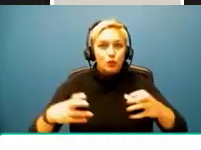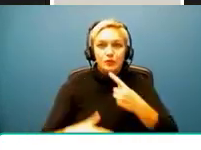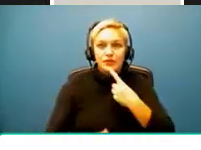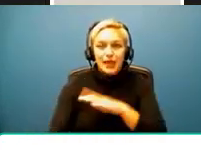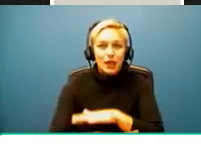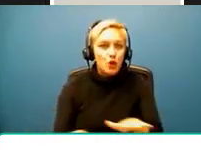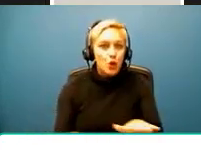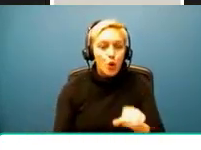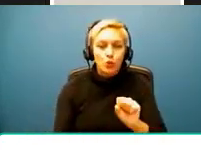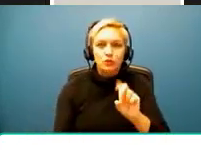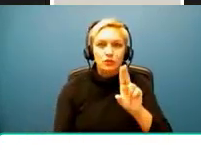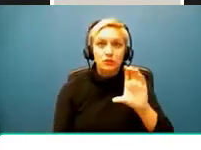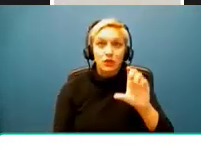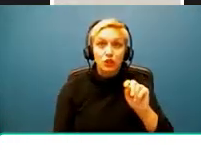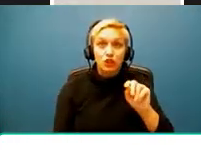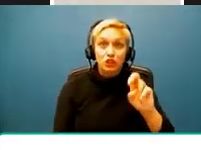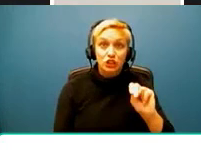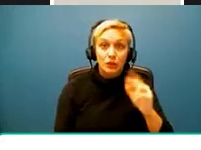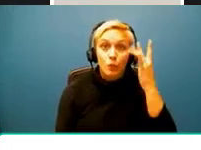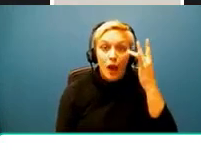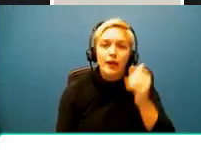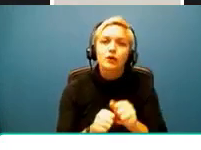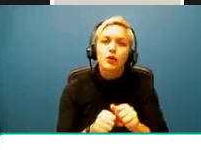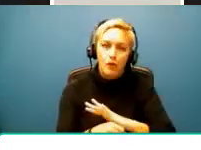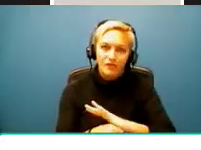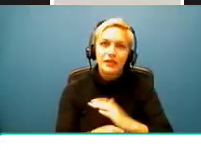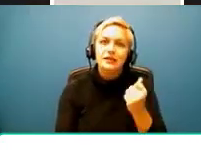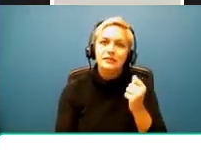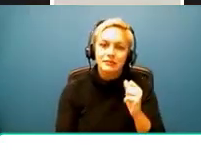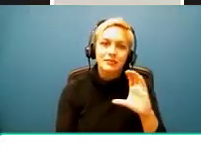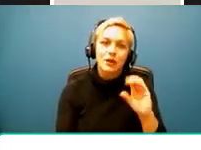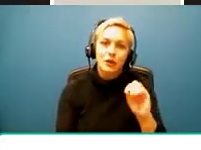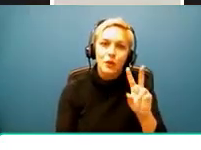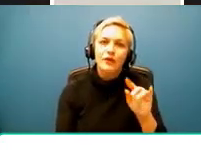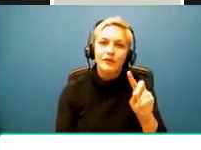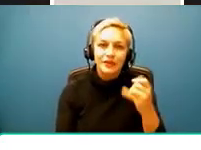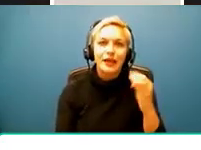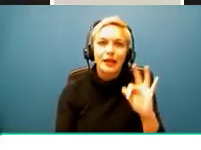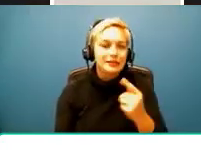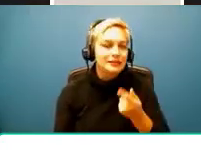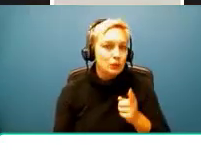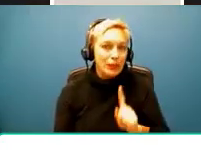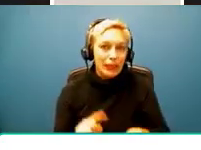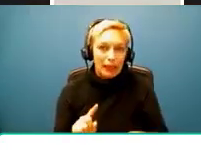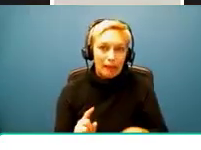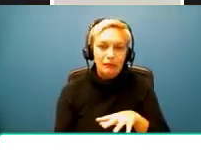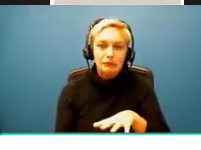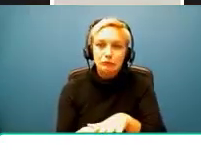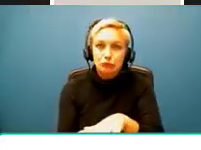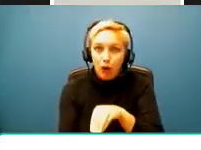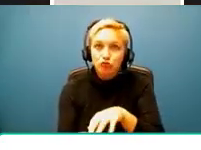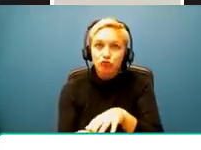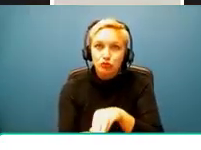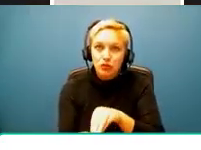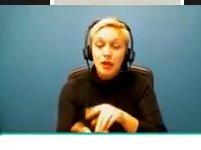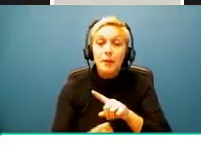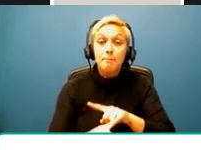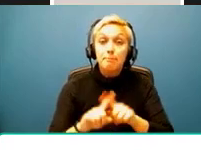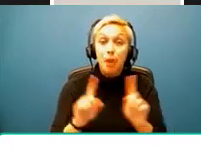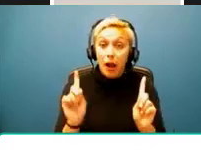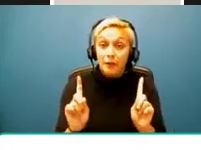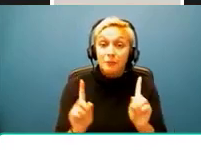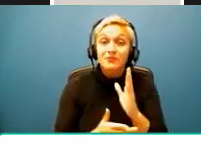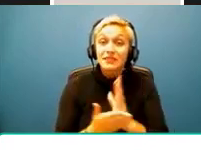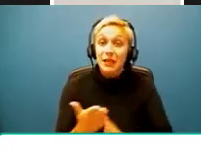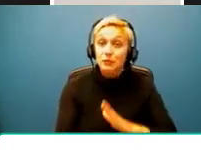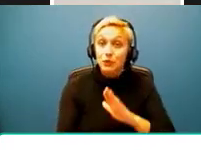given COVID-19. But there are some measures that a school district could take that could make suctioning